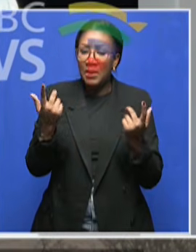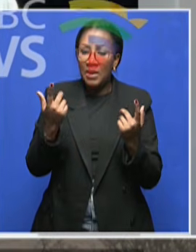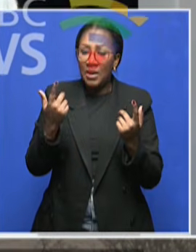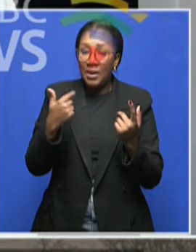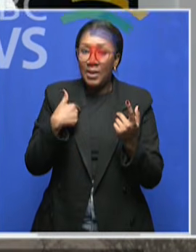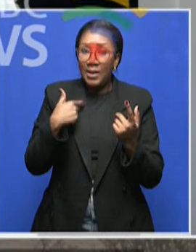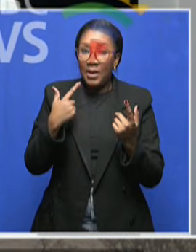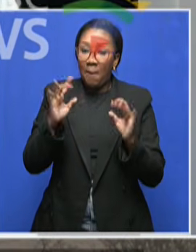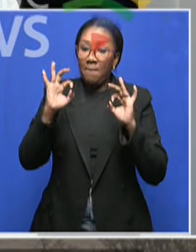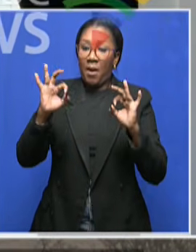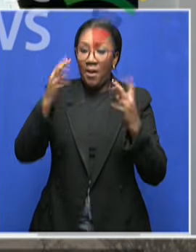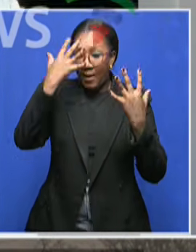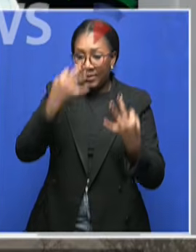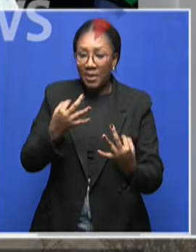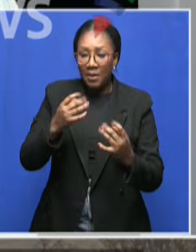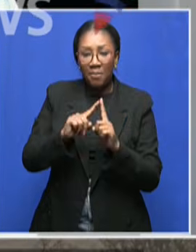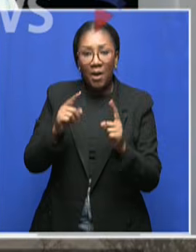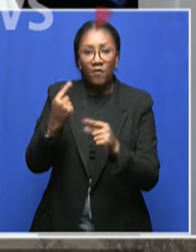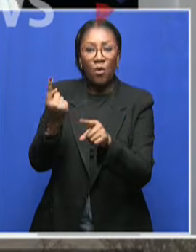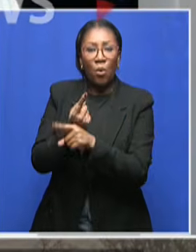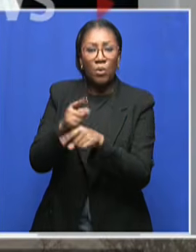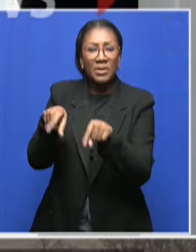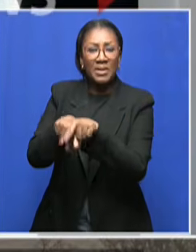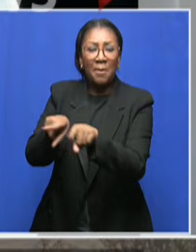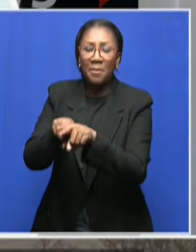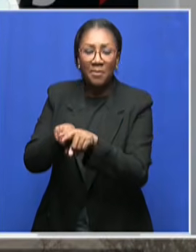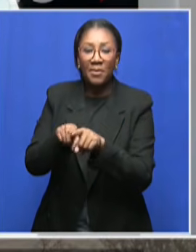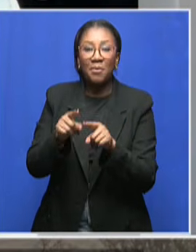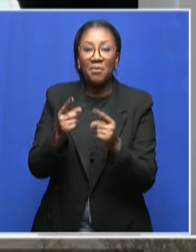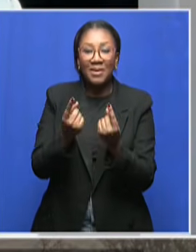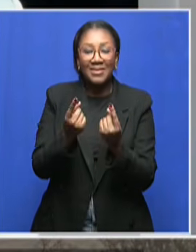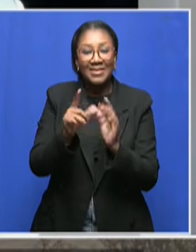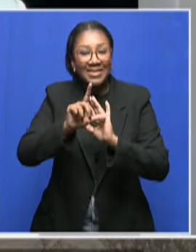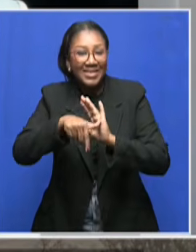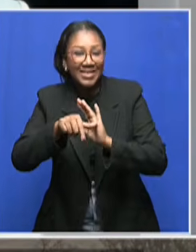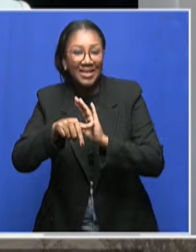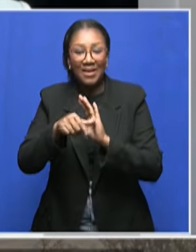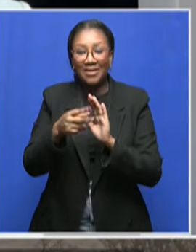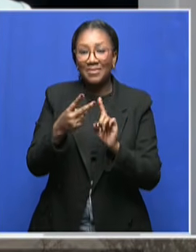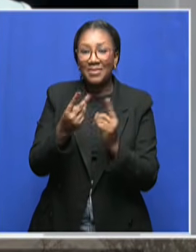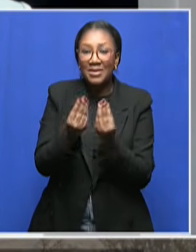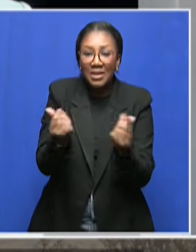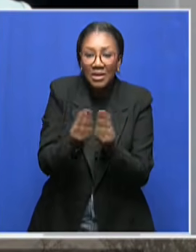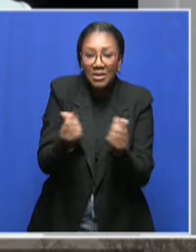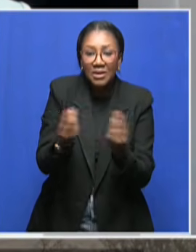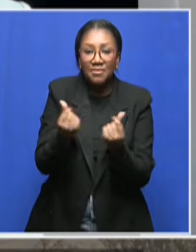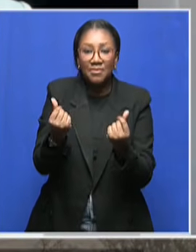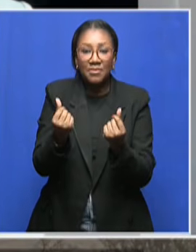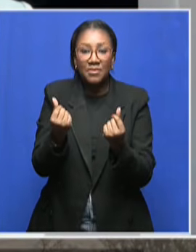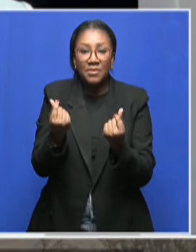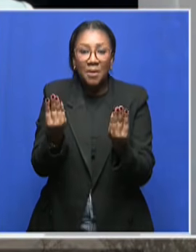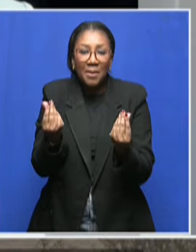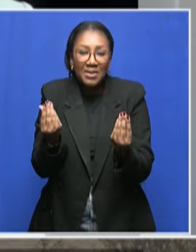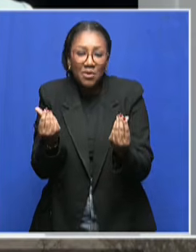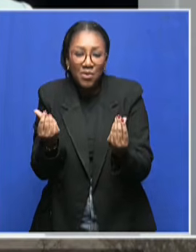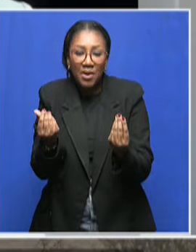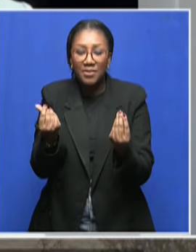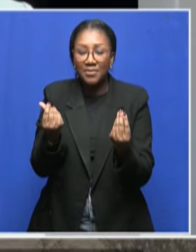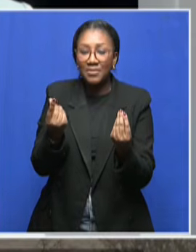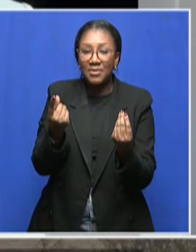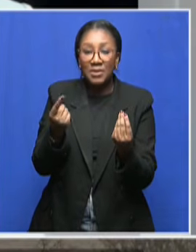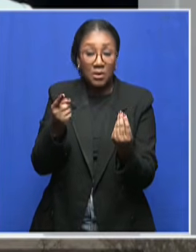stereotypical as well. So when you speak about the designers, the textures, the materials, or the local elements that represent who we are, inspire